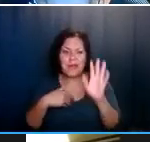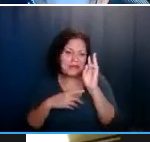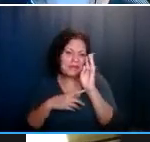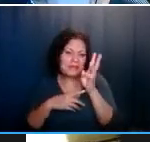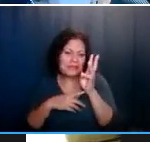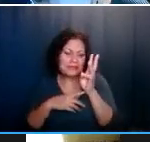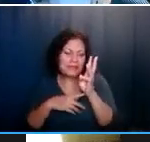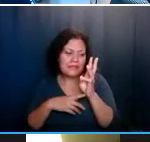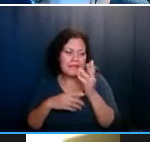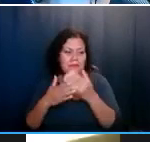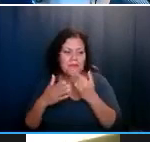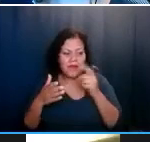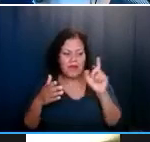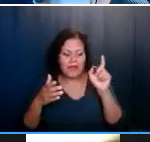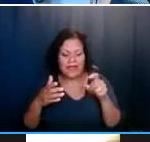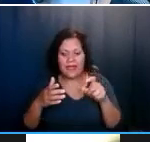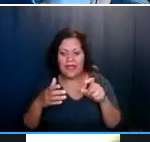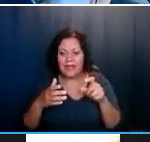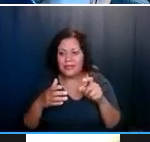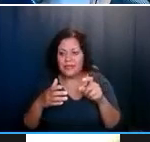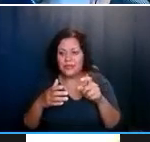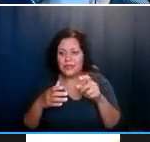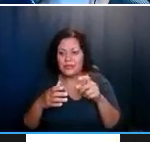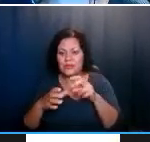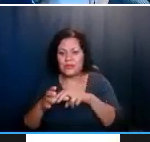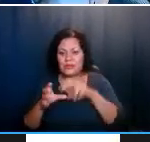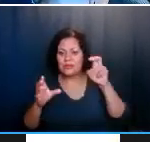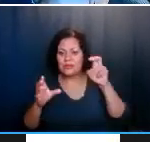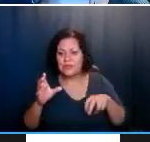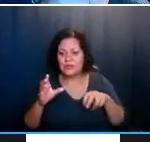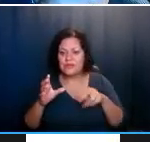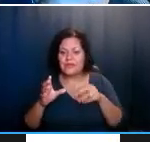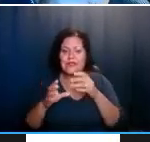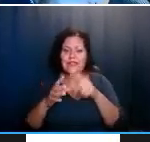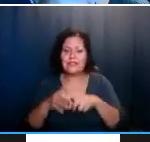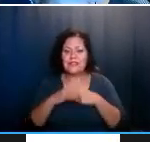minutes before I have to hop off and get our first session ready for today.